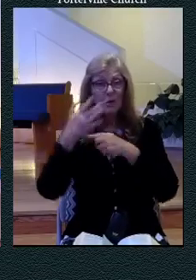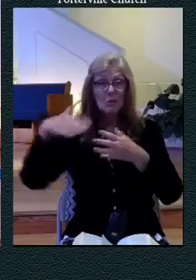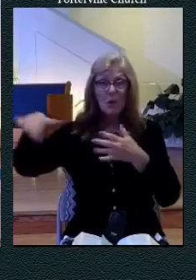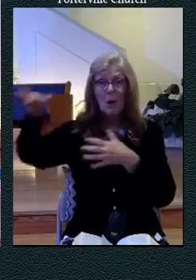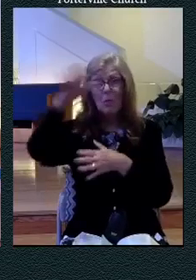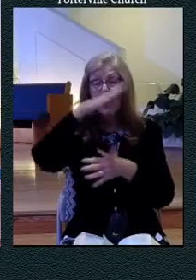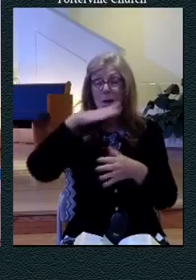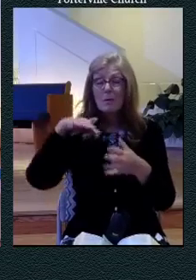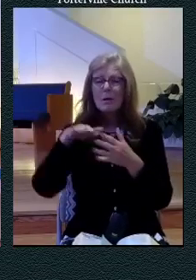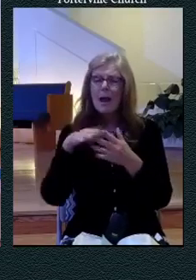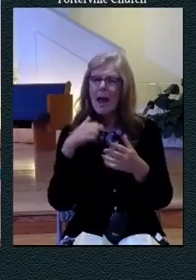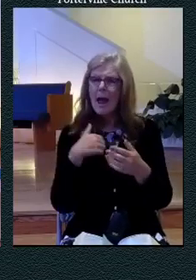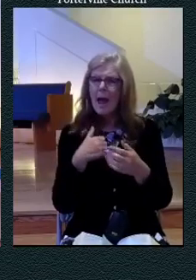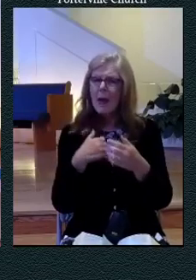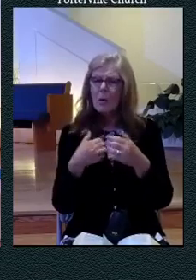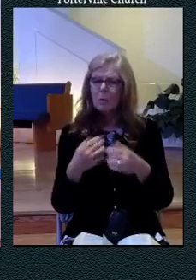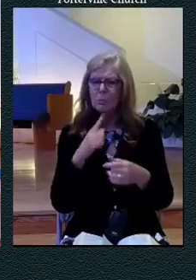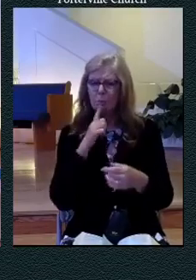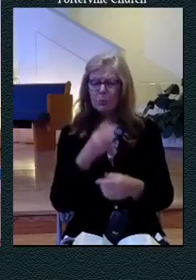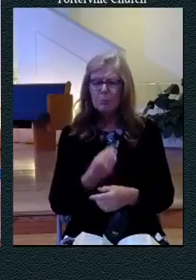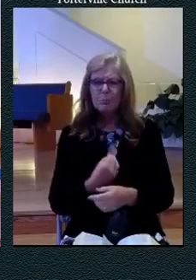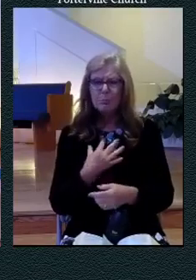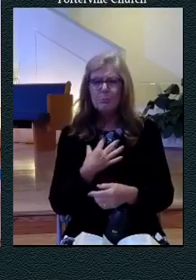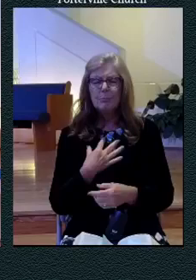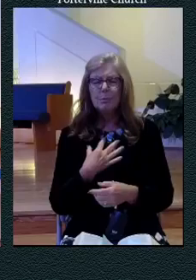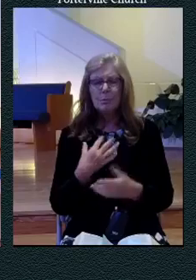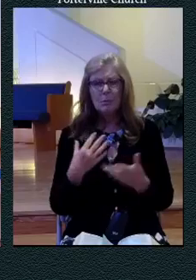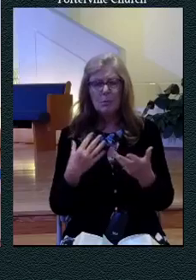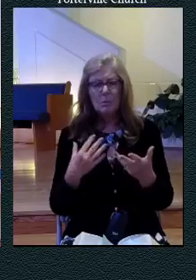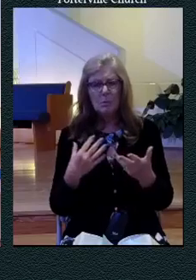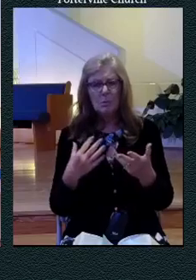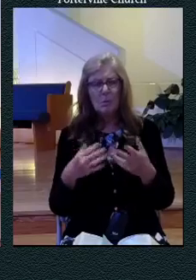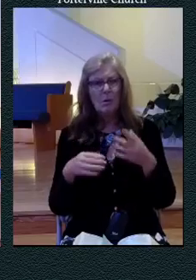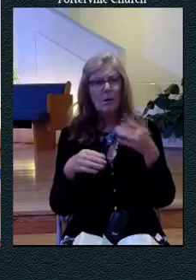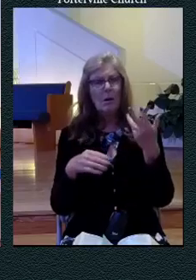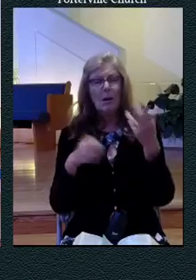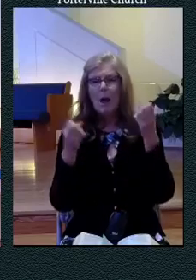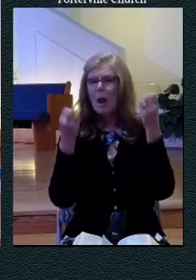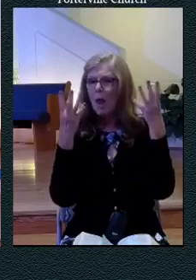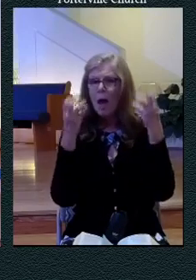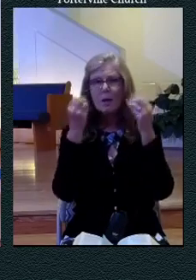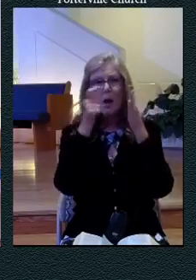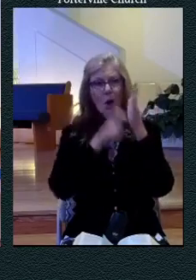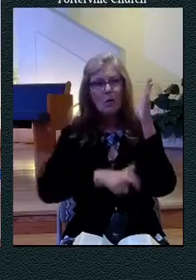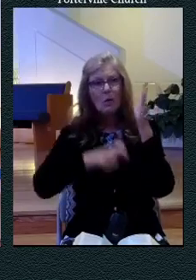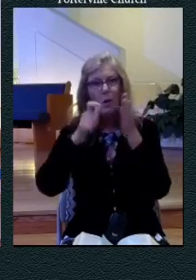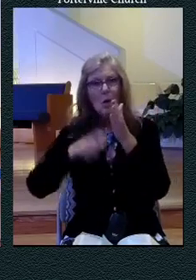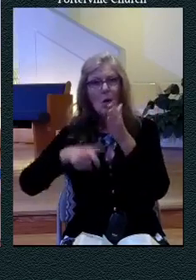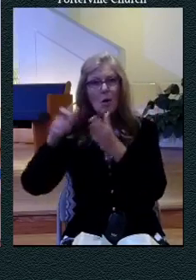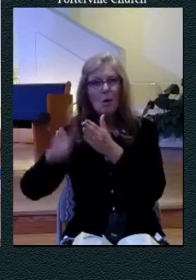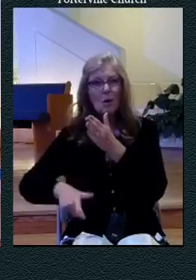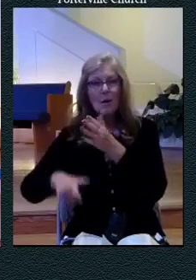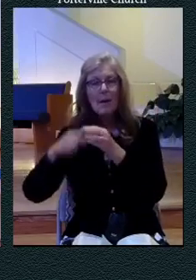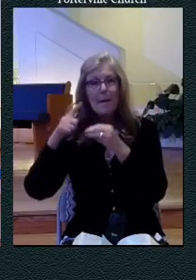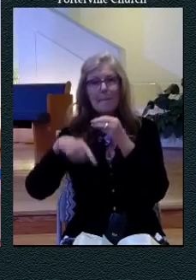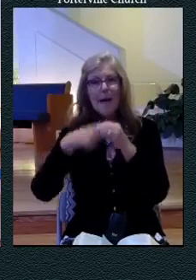And I was deeply stirred this morning. There was a whole series of short blog articles on